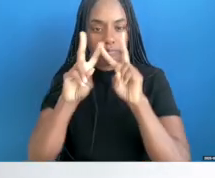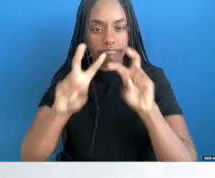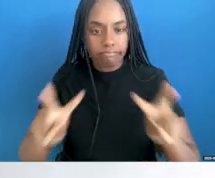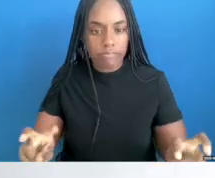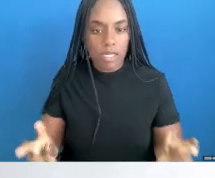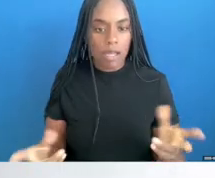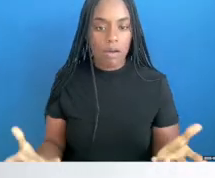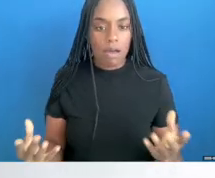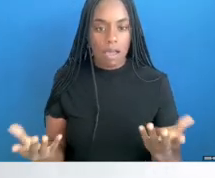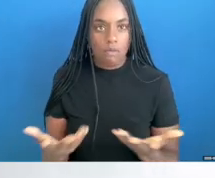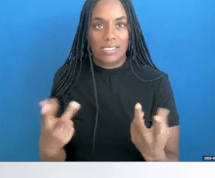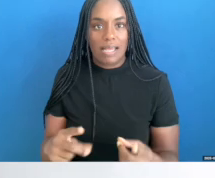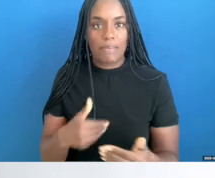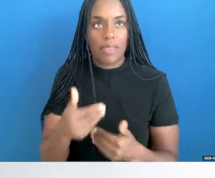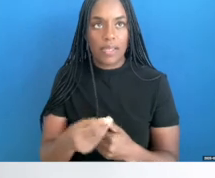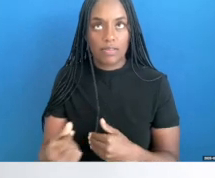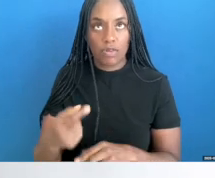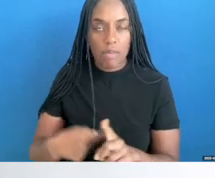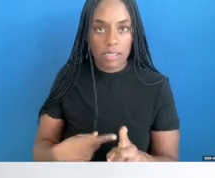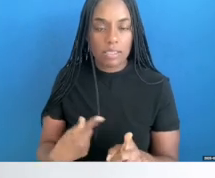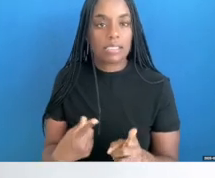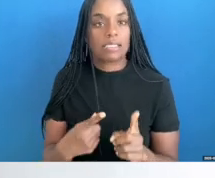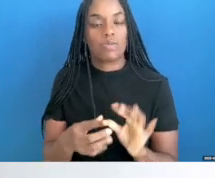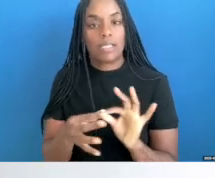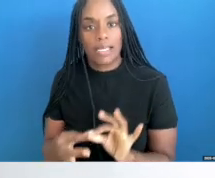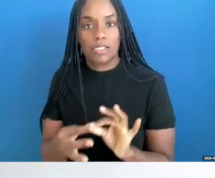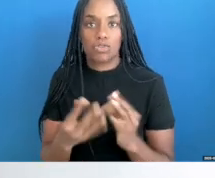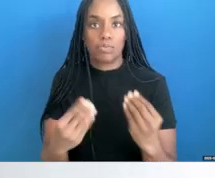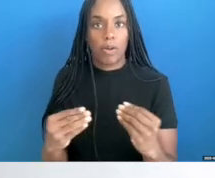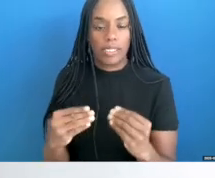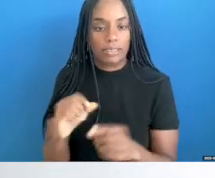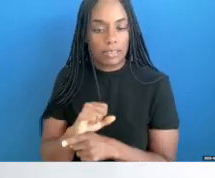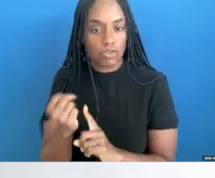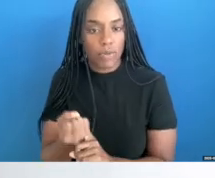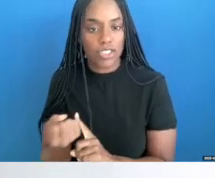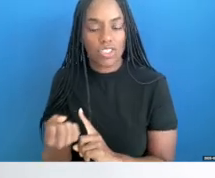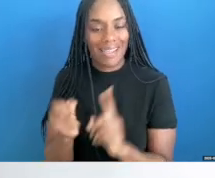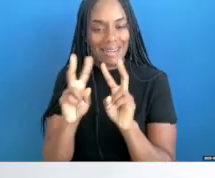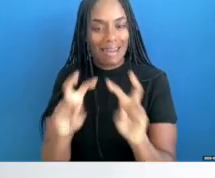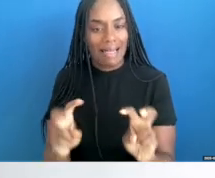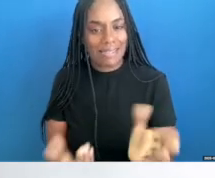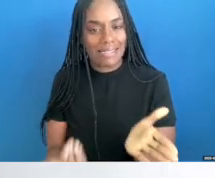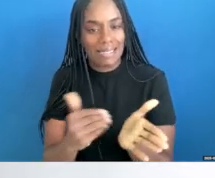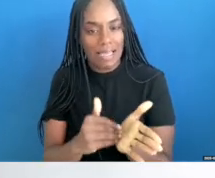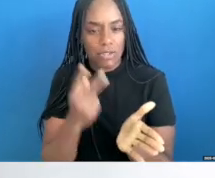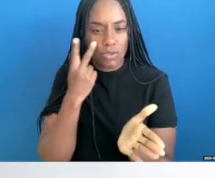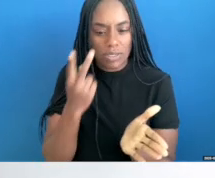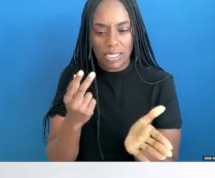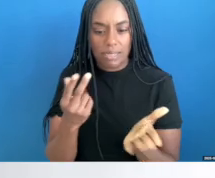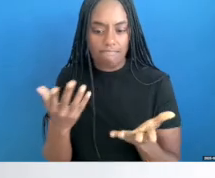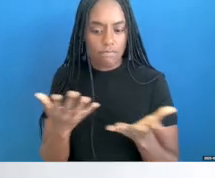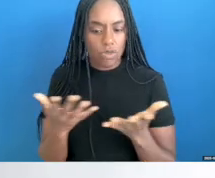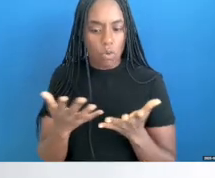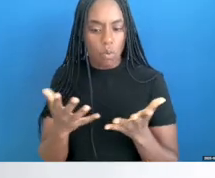months in terms of uptake and market conditions, and looking at doing a reanalysis of that to see where the voucher amounts are.